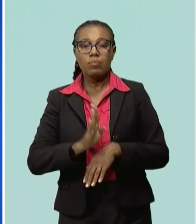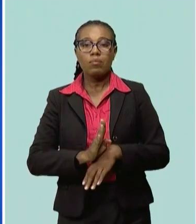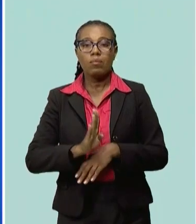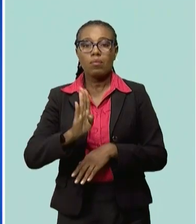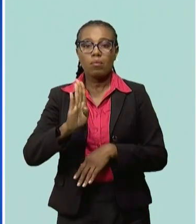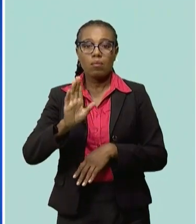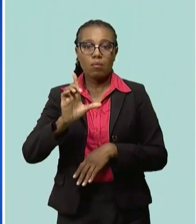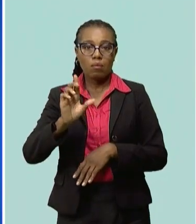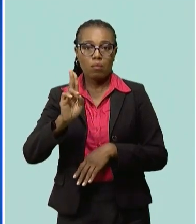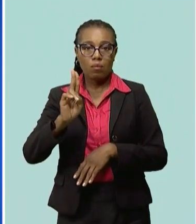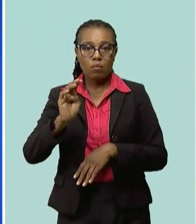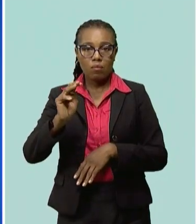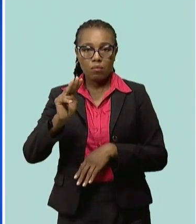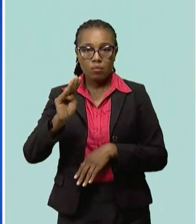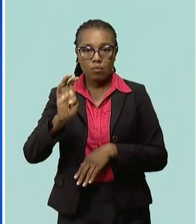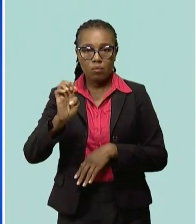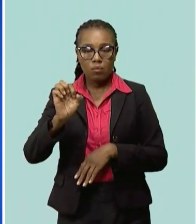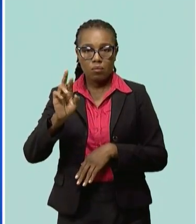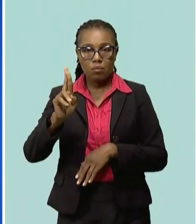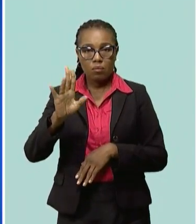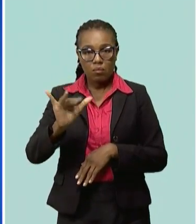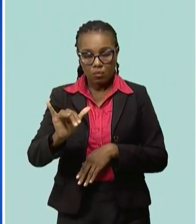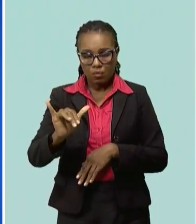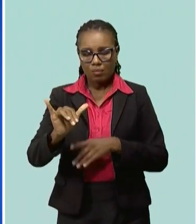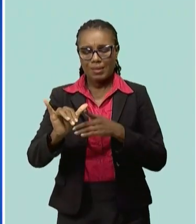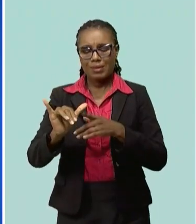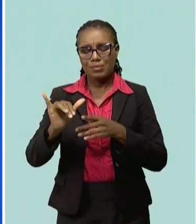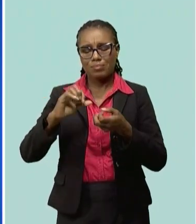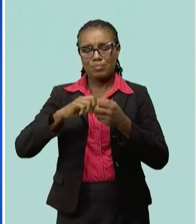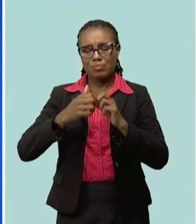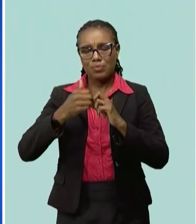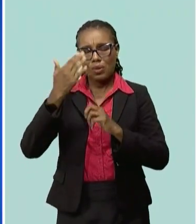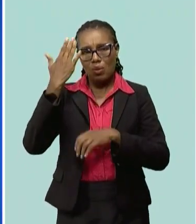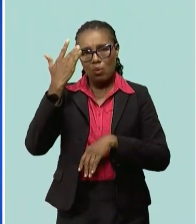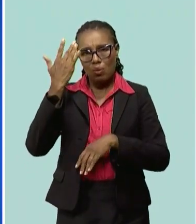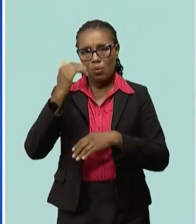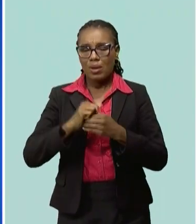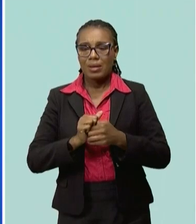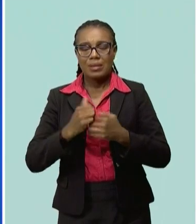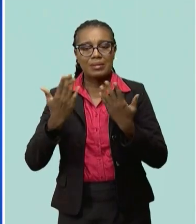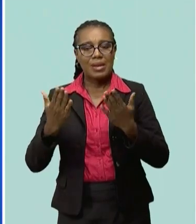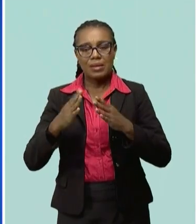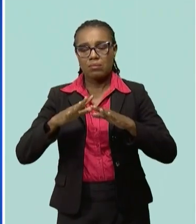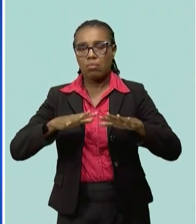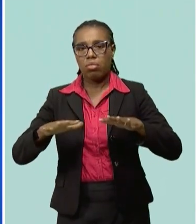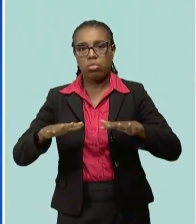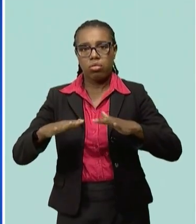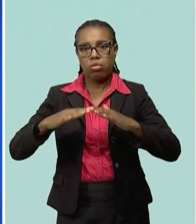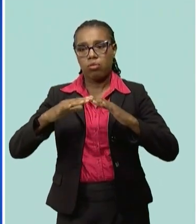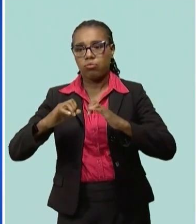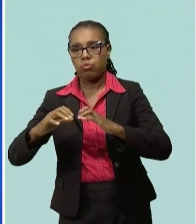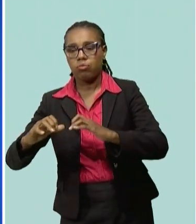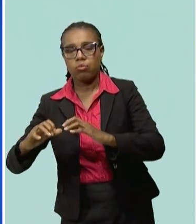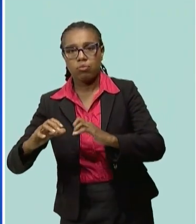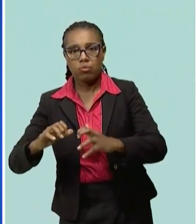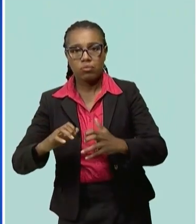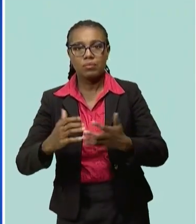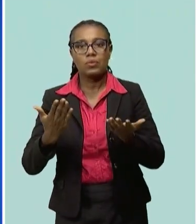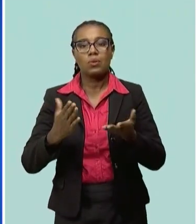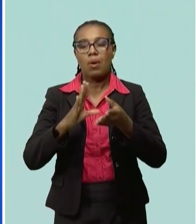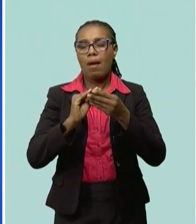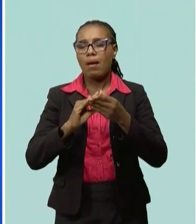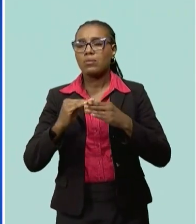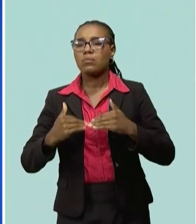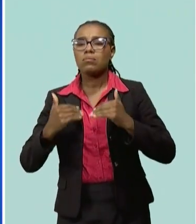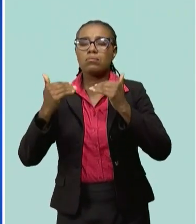Now Bloomsbury, we're kind of concerned with Bloomsbury because that is failing at an accelerated rate. So we've asked Complant to go in and do the